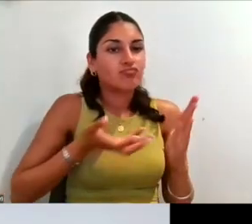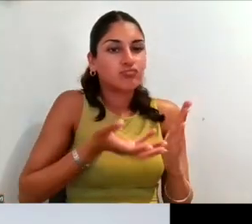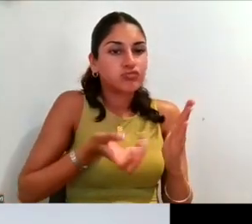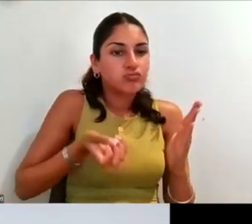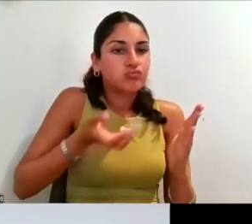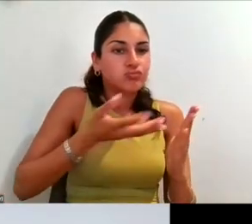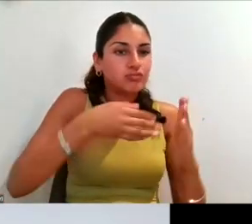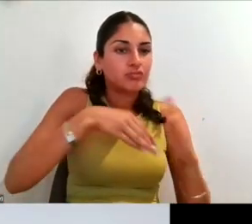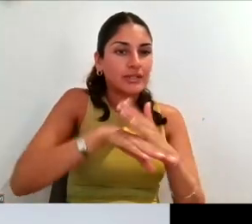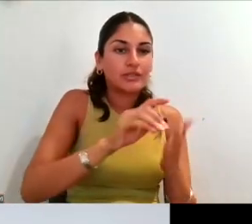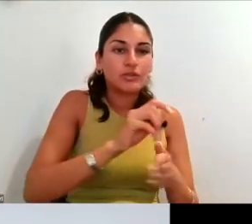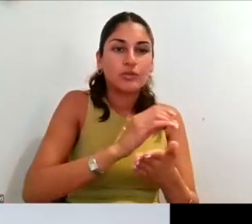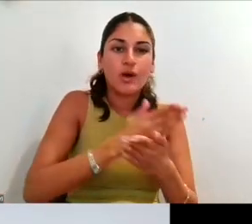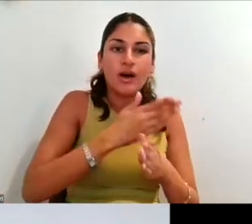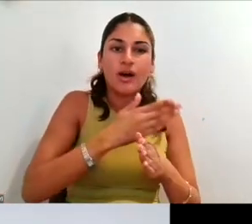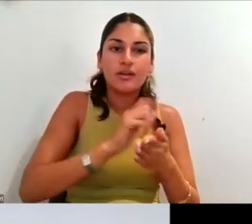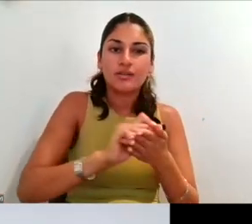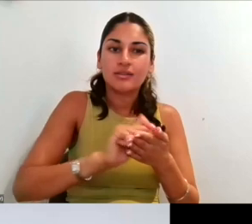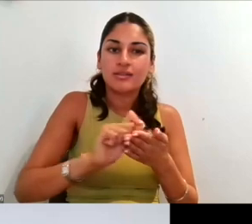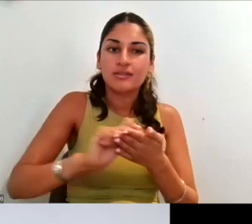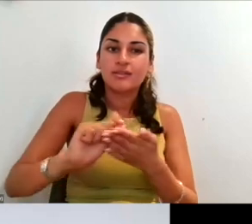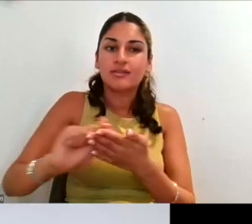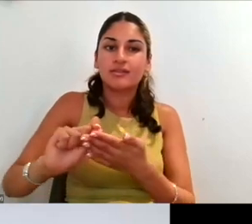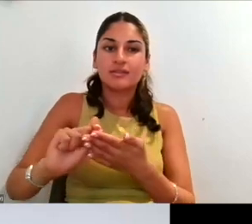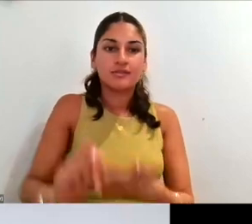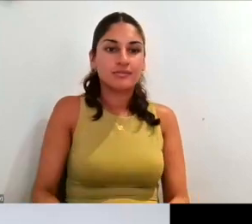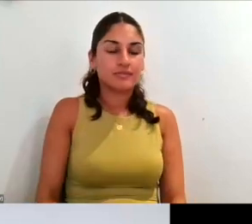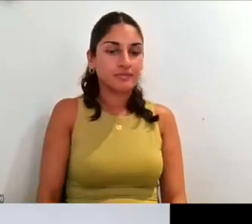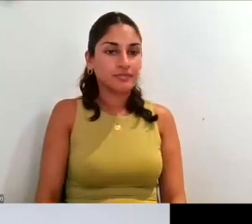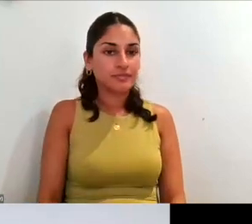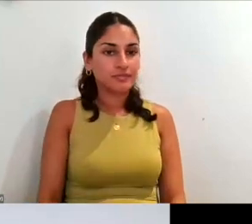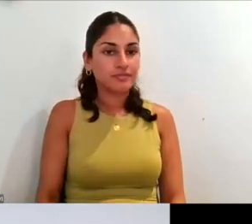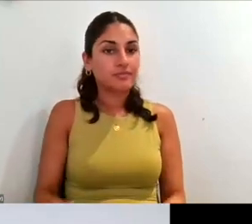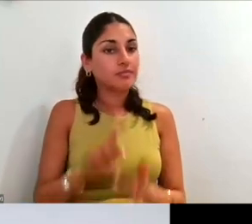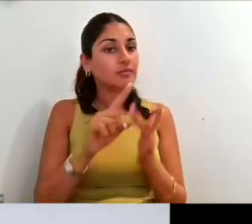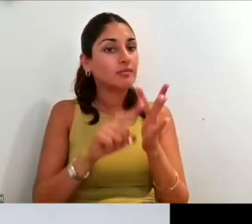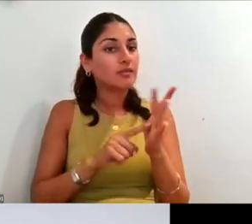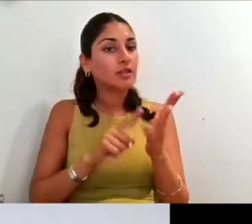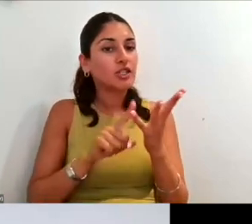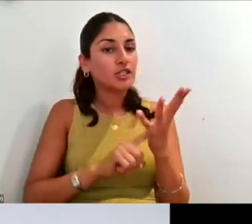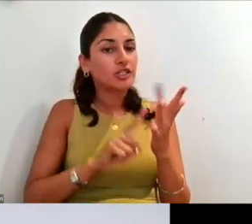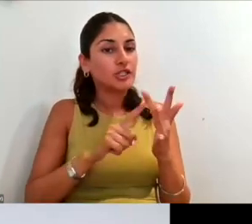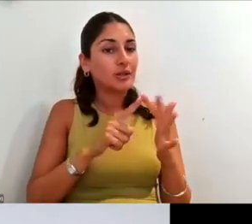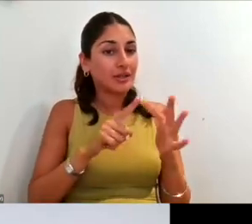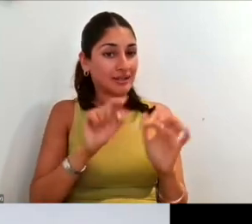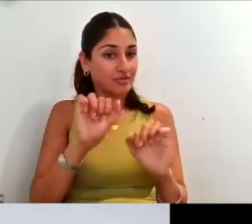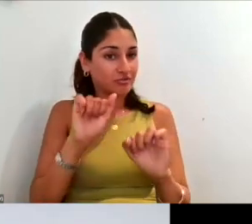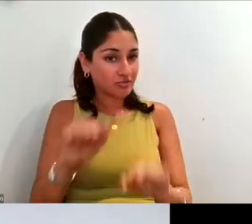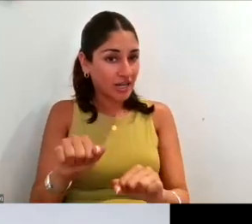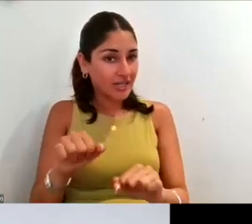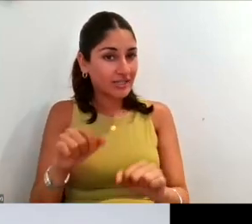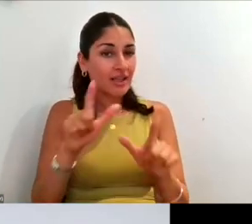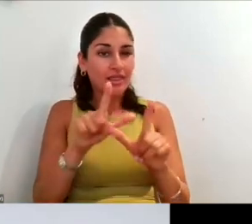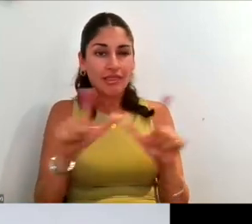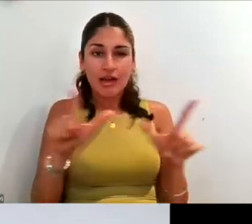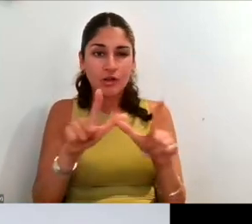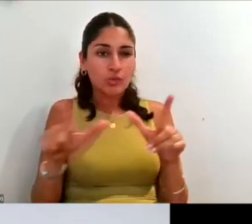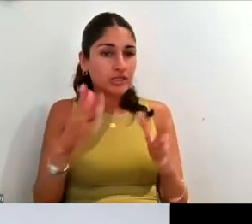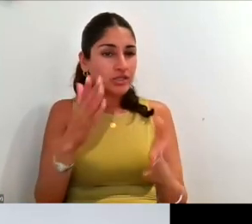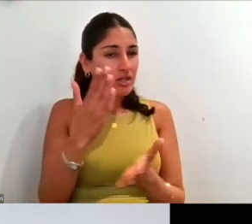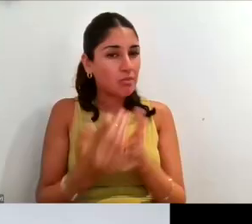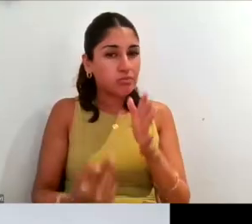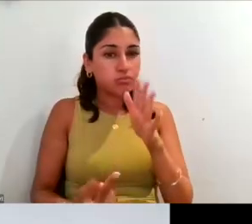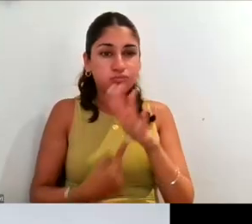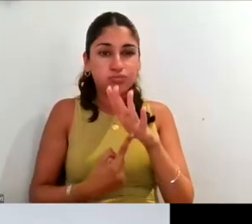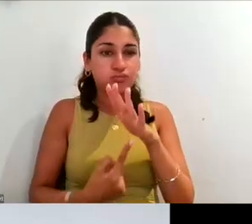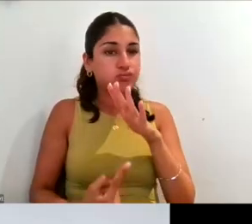uh who was it that said Julie? Your comment sort of hits the nail on the head here. Like language is so important.